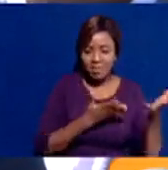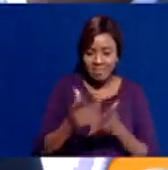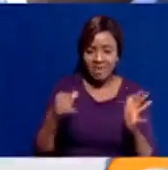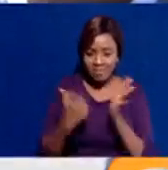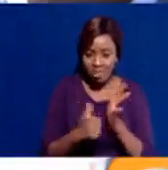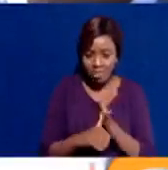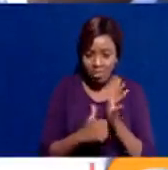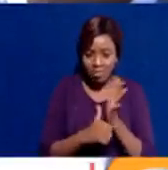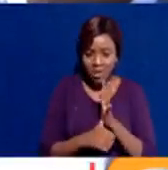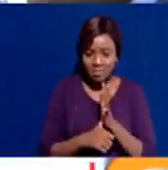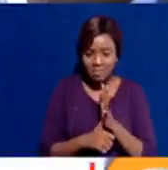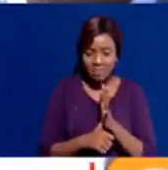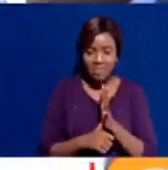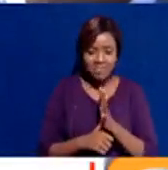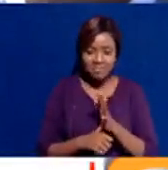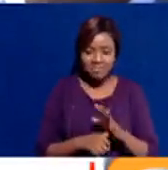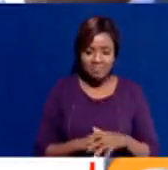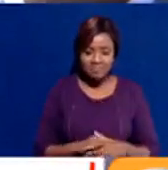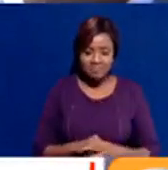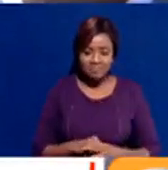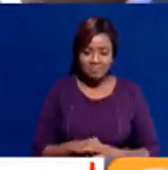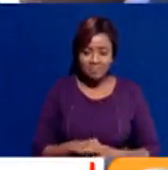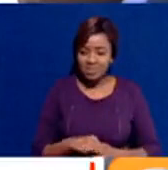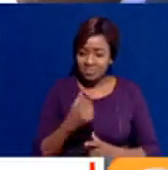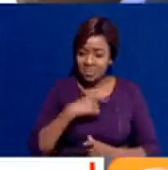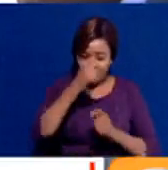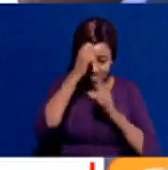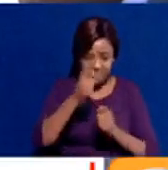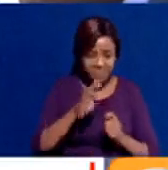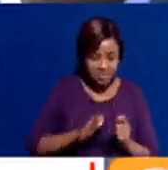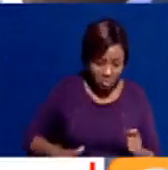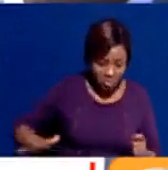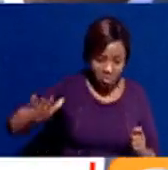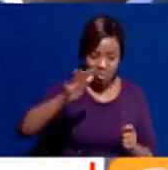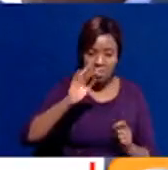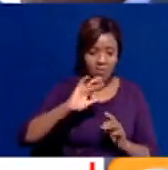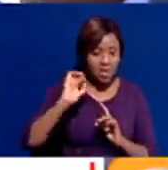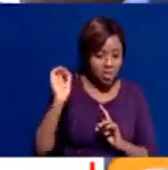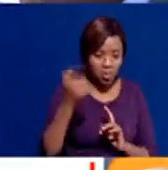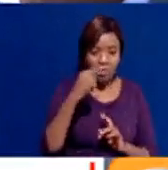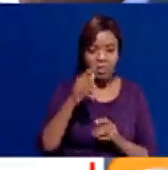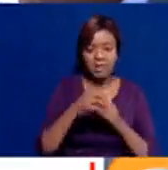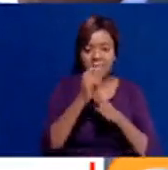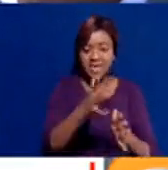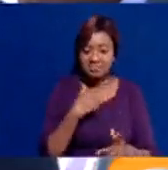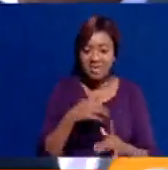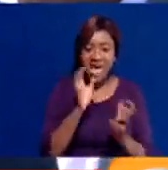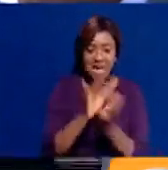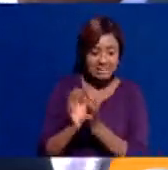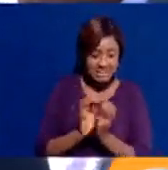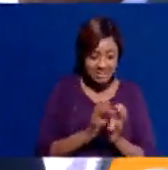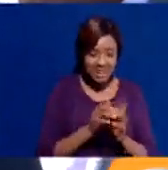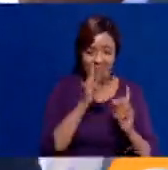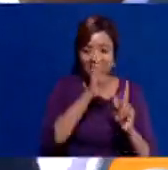in a teacup, as it were, I have a lot of respect for all leaders. You'll never hear me speaking ill about any leader,